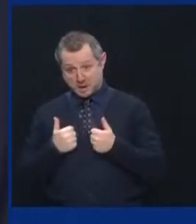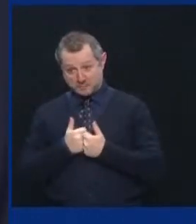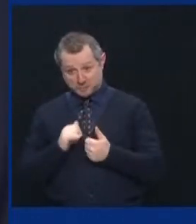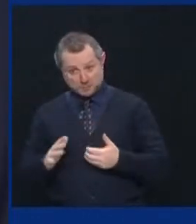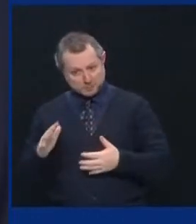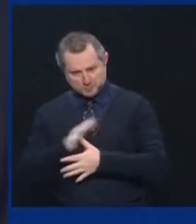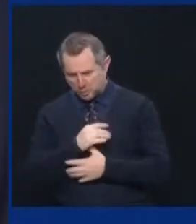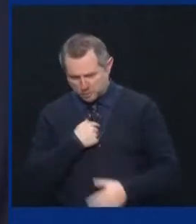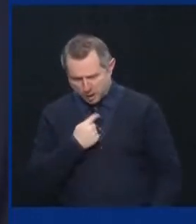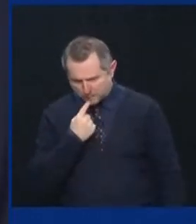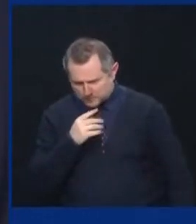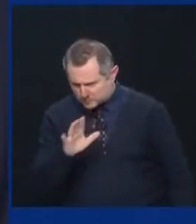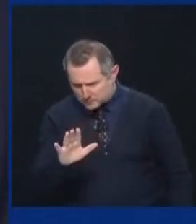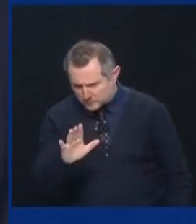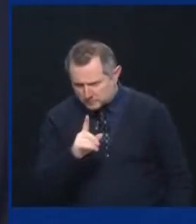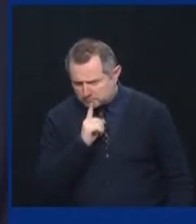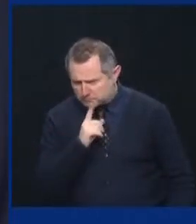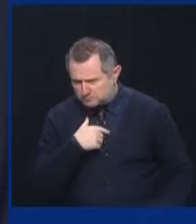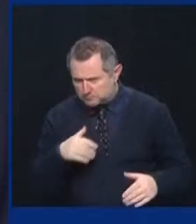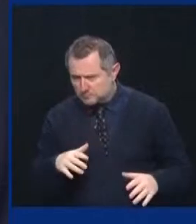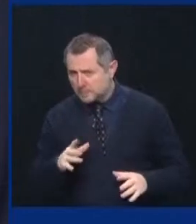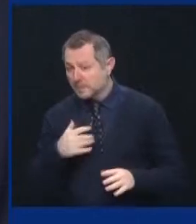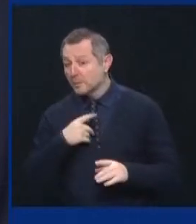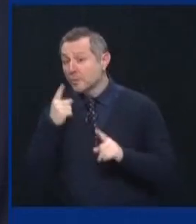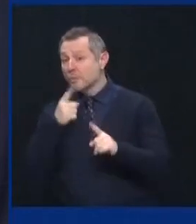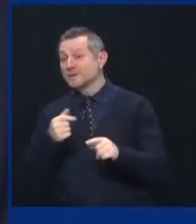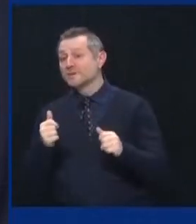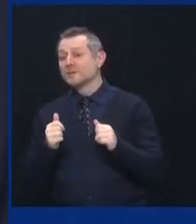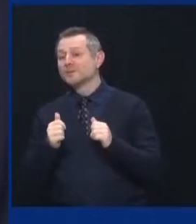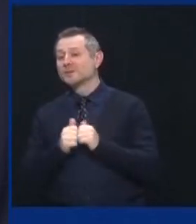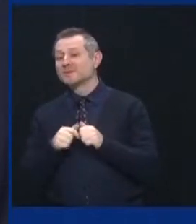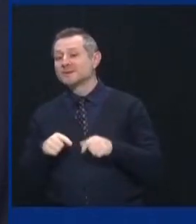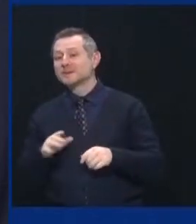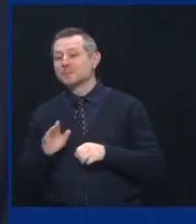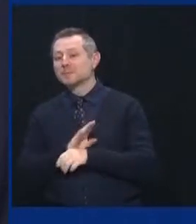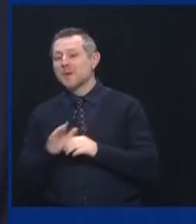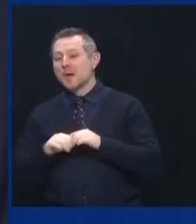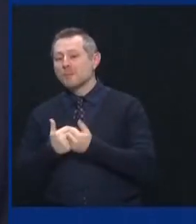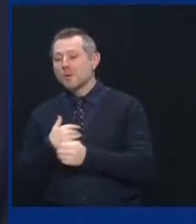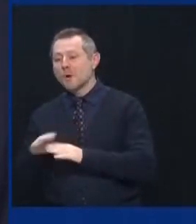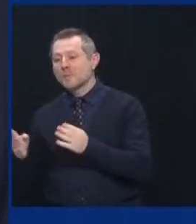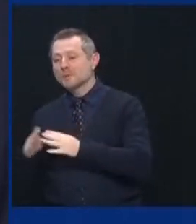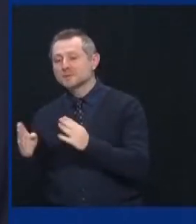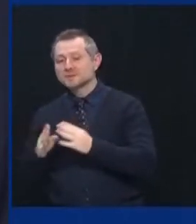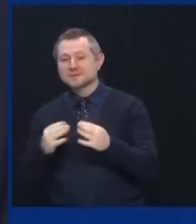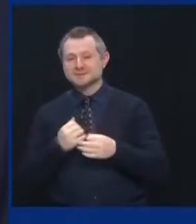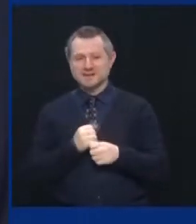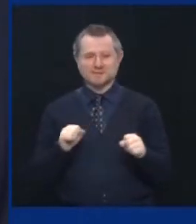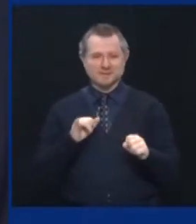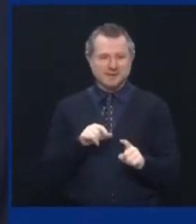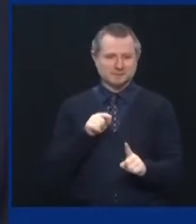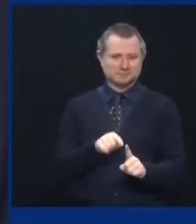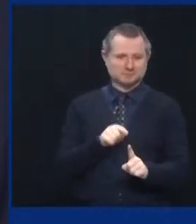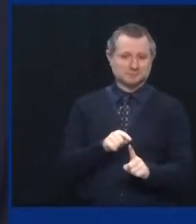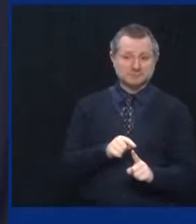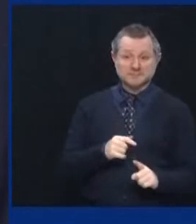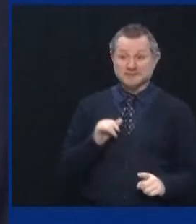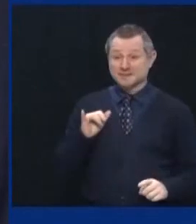how do you reopen the economy? And that is a question, Zach, that concerns everyone.